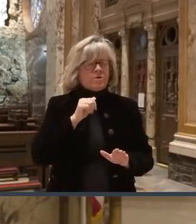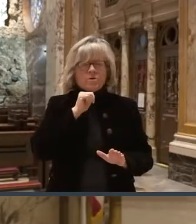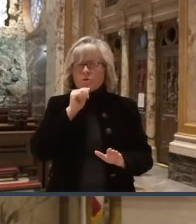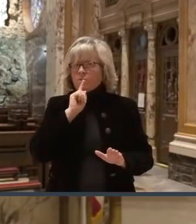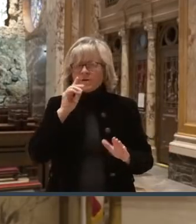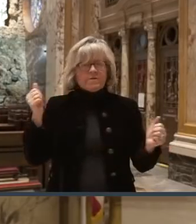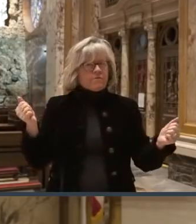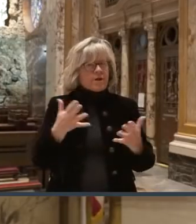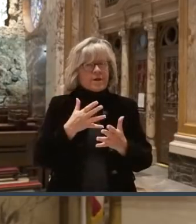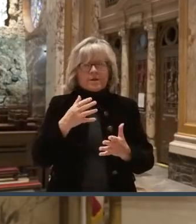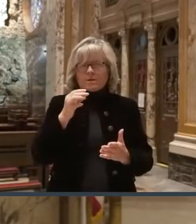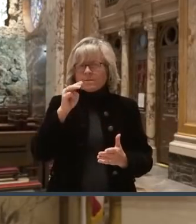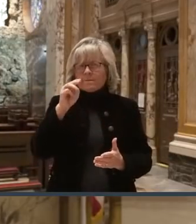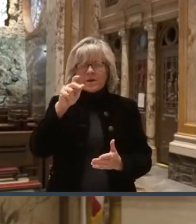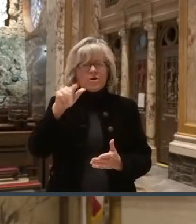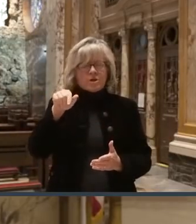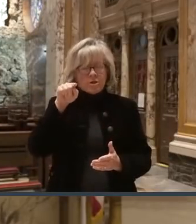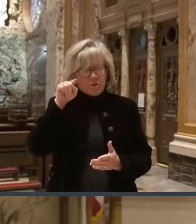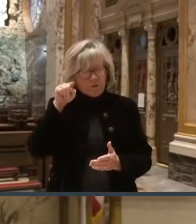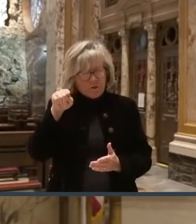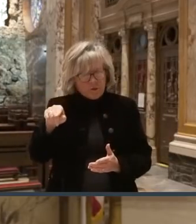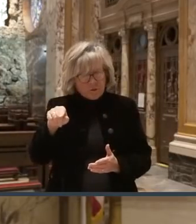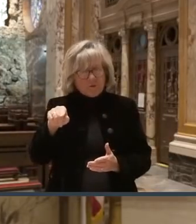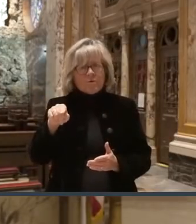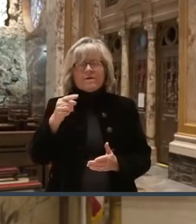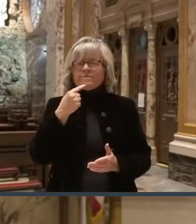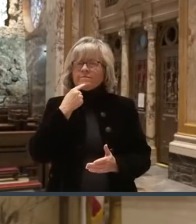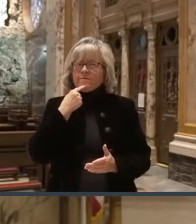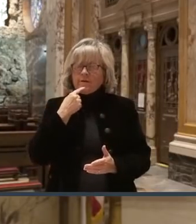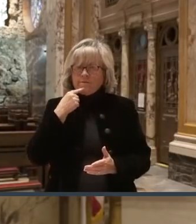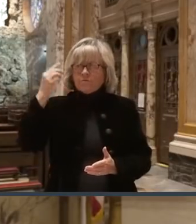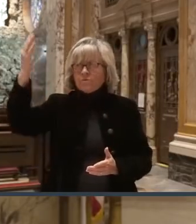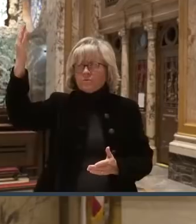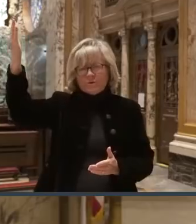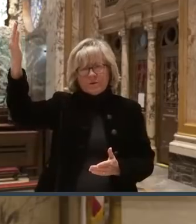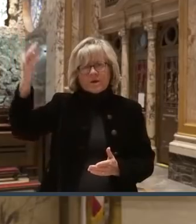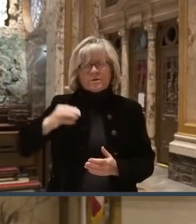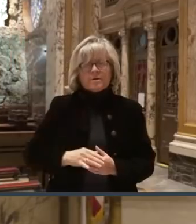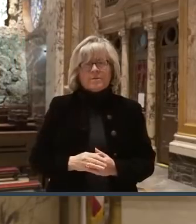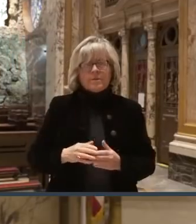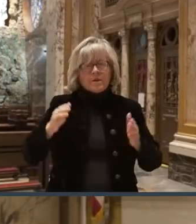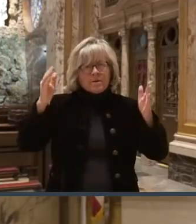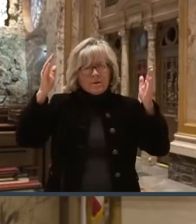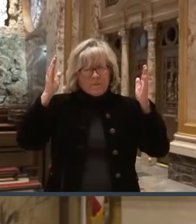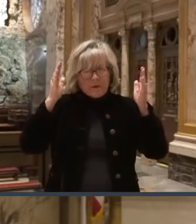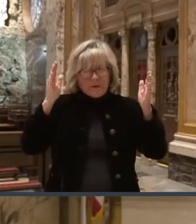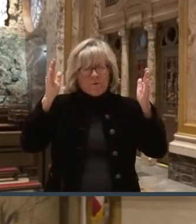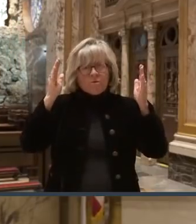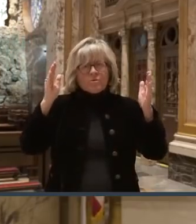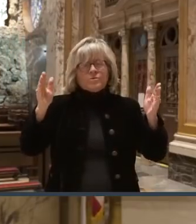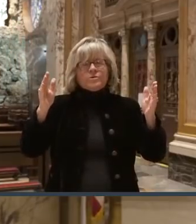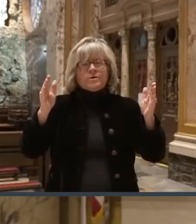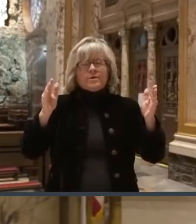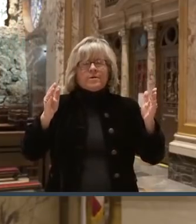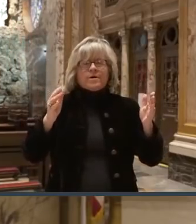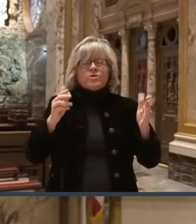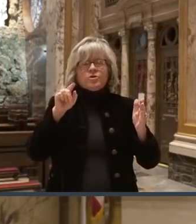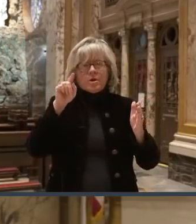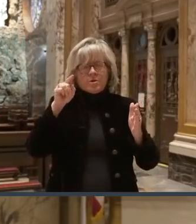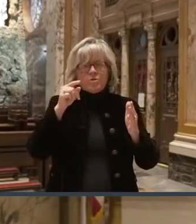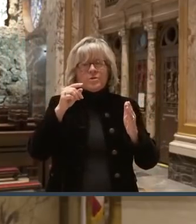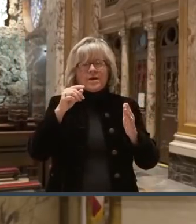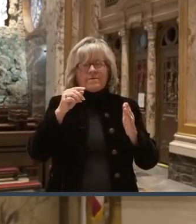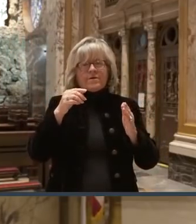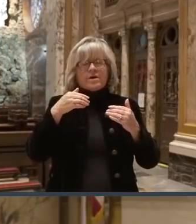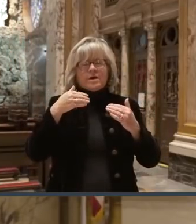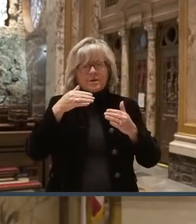be afraid, Mary, for you have found favor with God. Behold, you will conceive in your womb and bear a son,